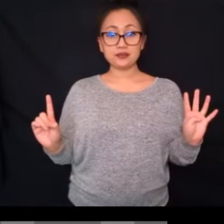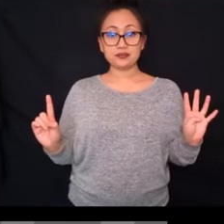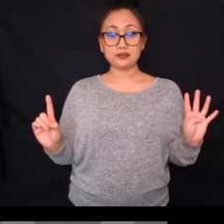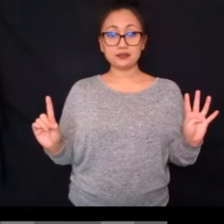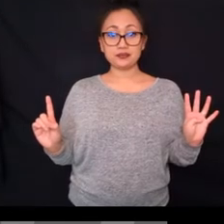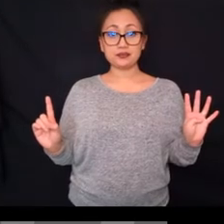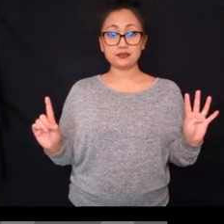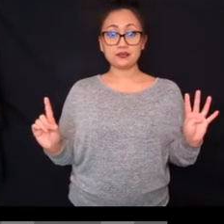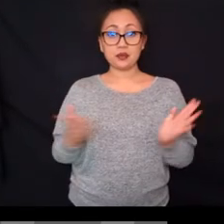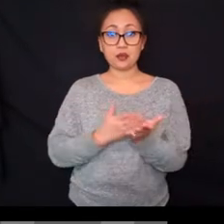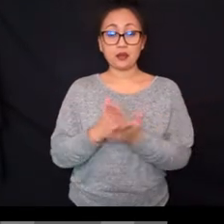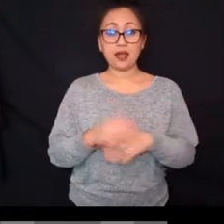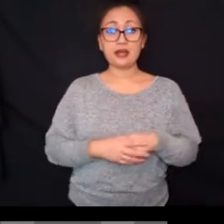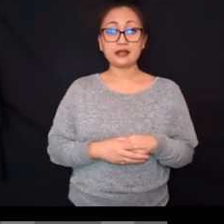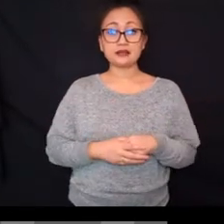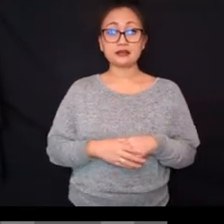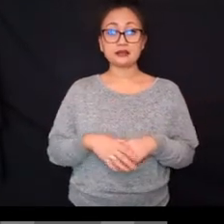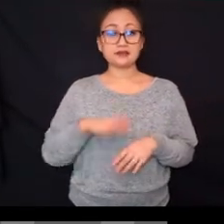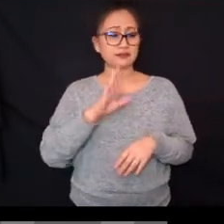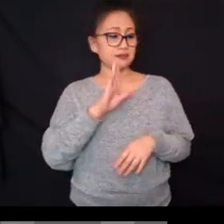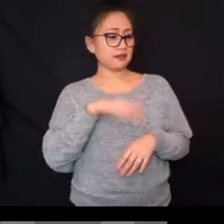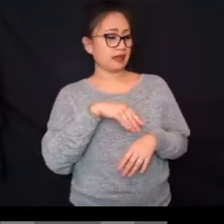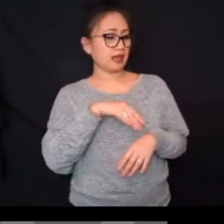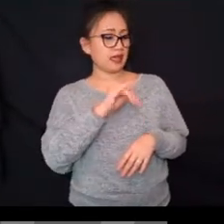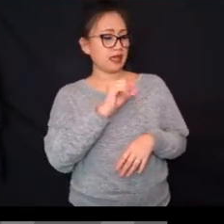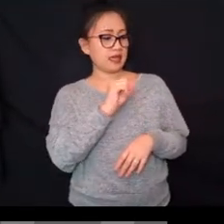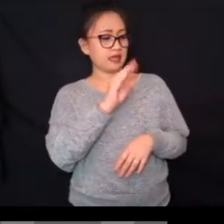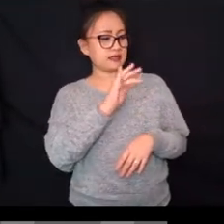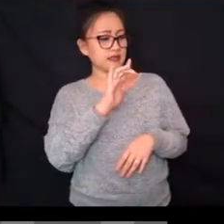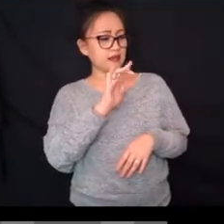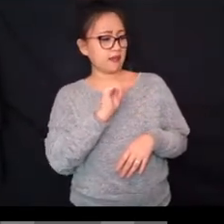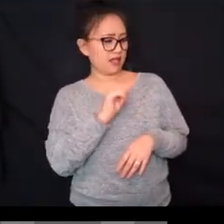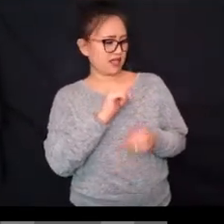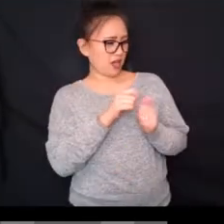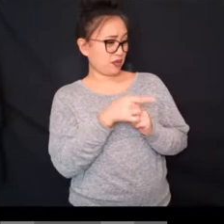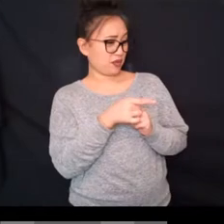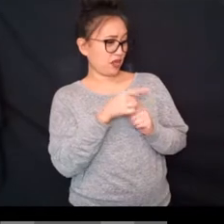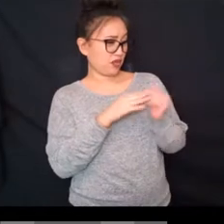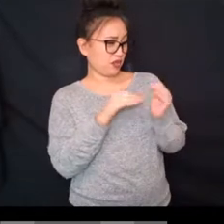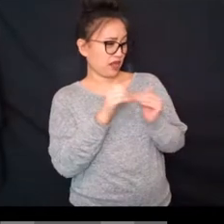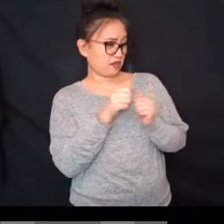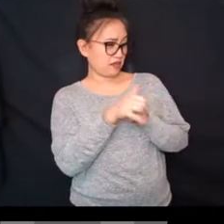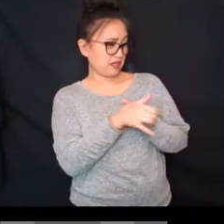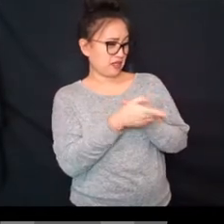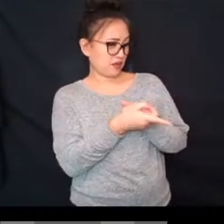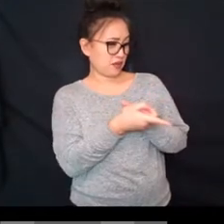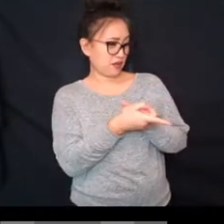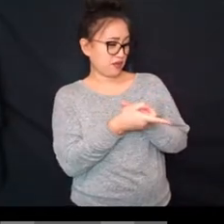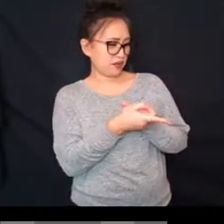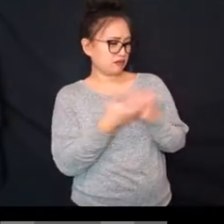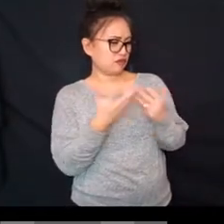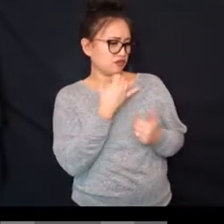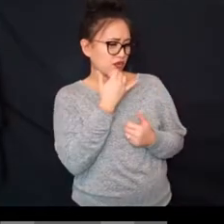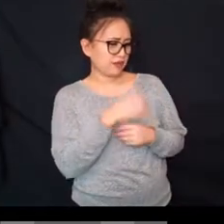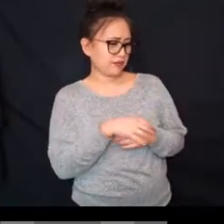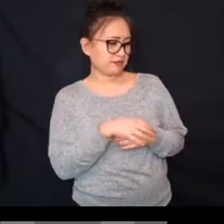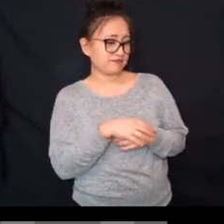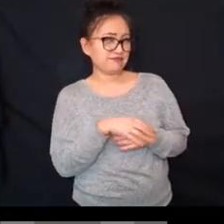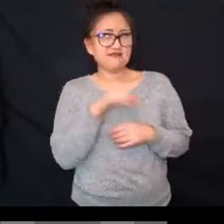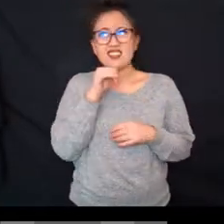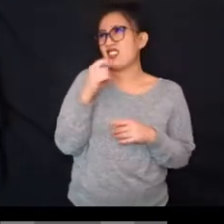All right. Miss Isabella, how are you doing? Are you comfortable in that chair? No. What's wrong? It's